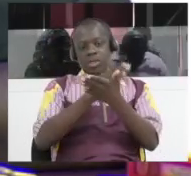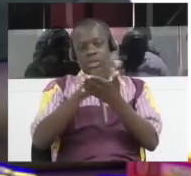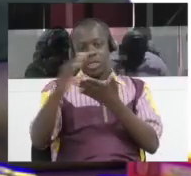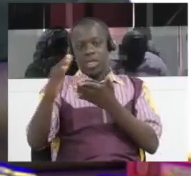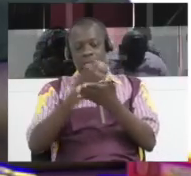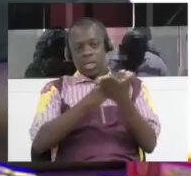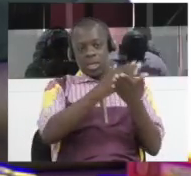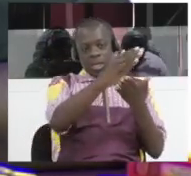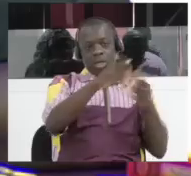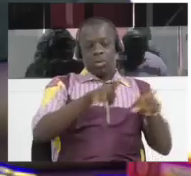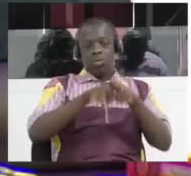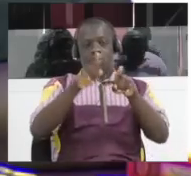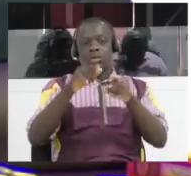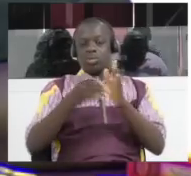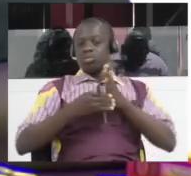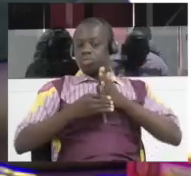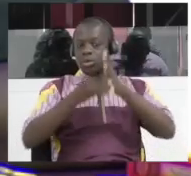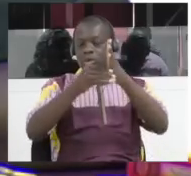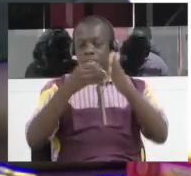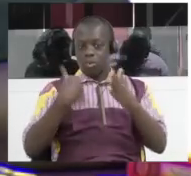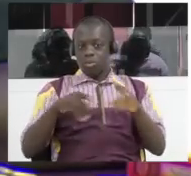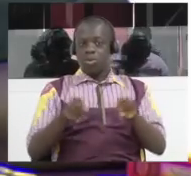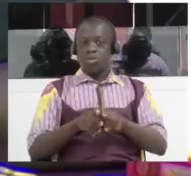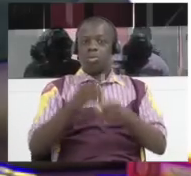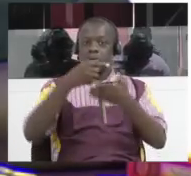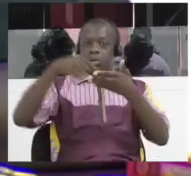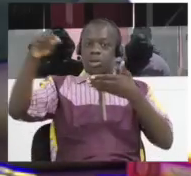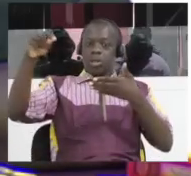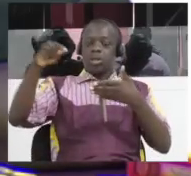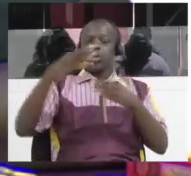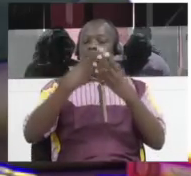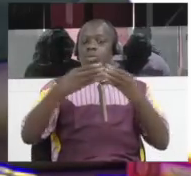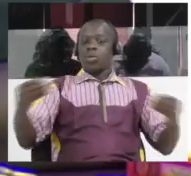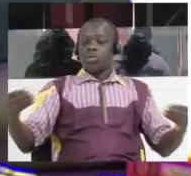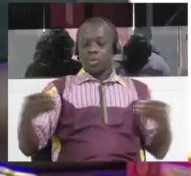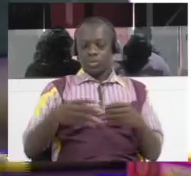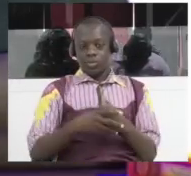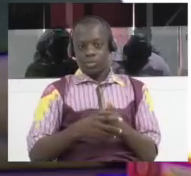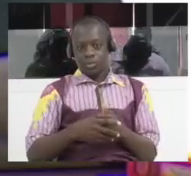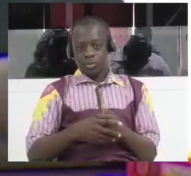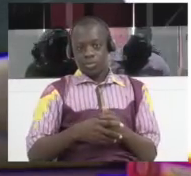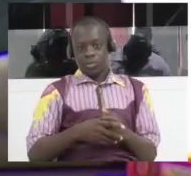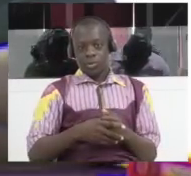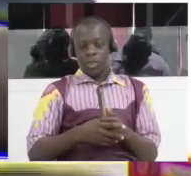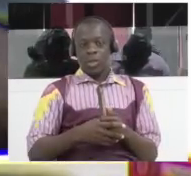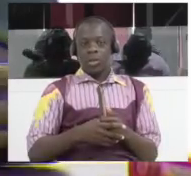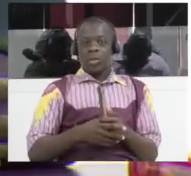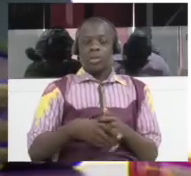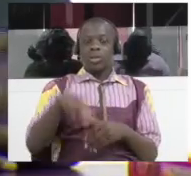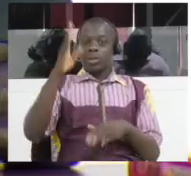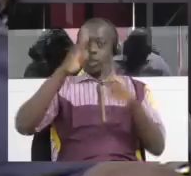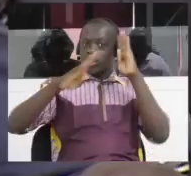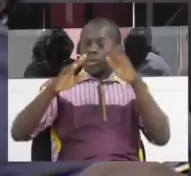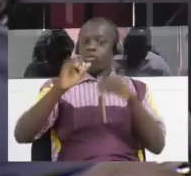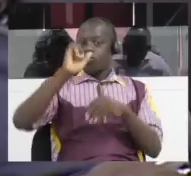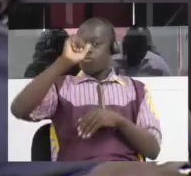shared with the chain of command, and then for corrective remedies. Thank you